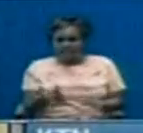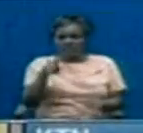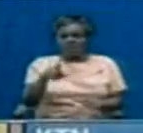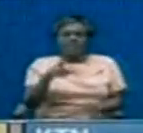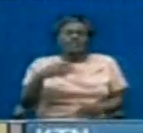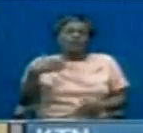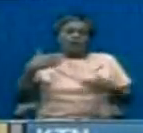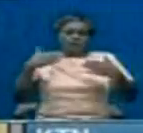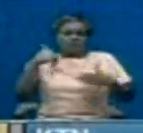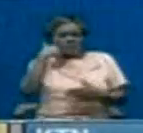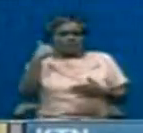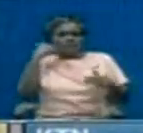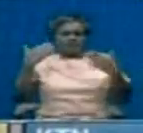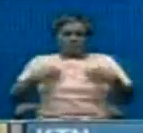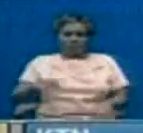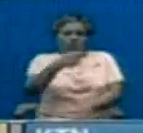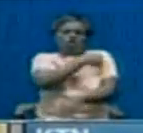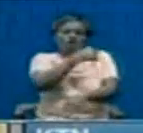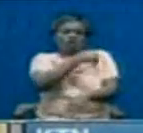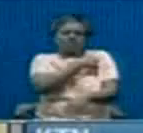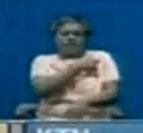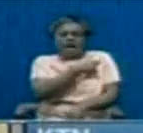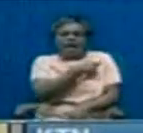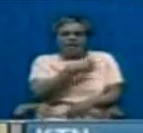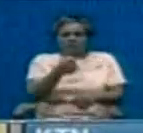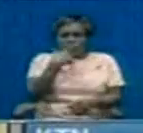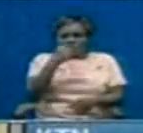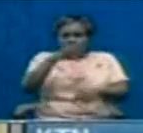patient who died. A doctor who was attending to this patient